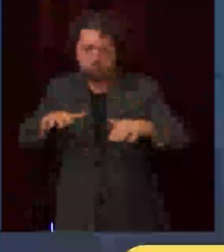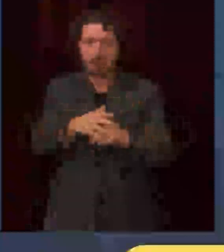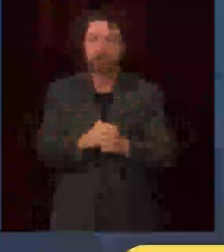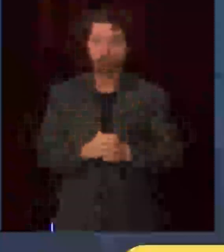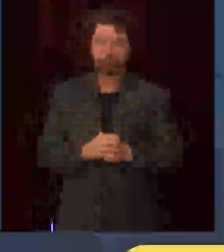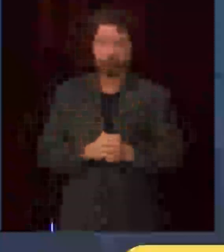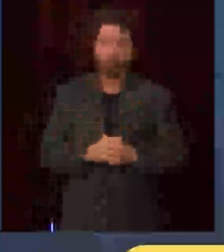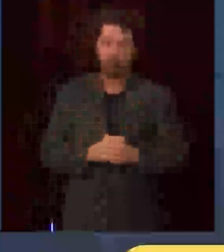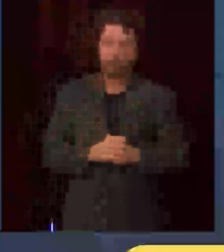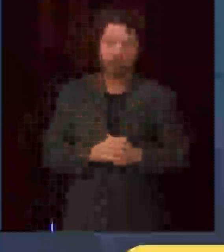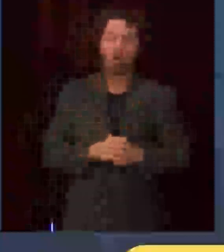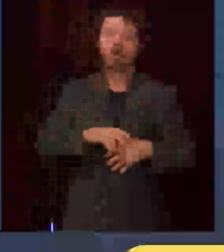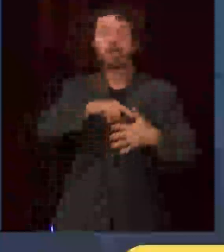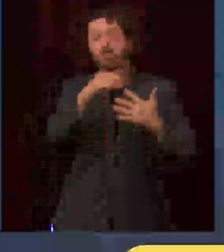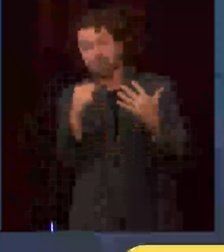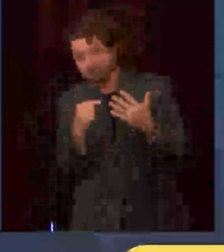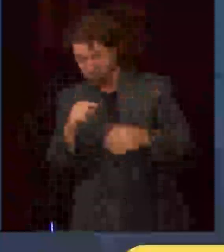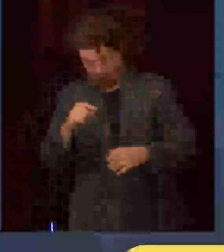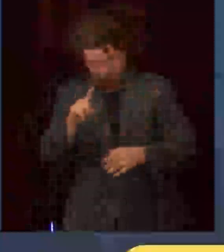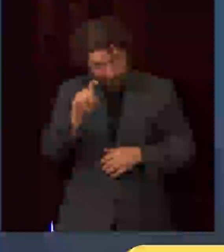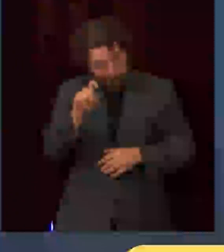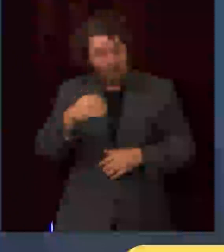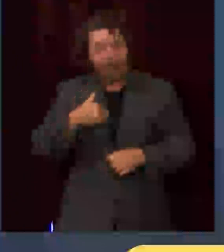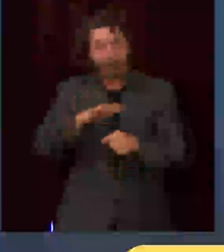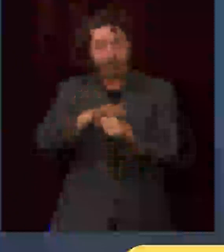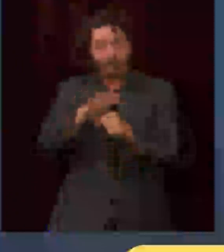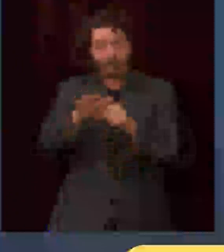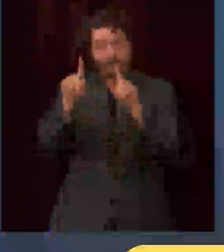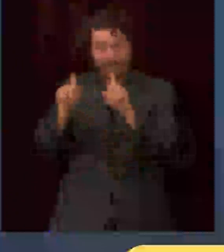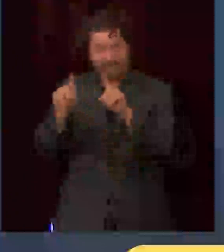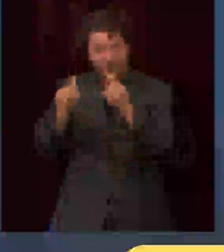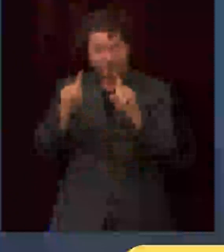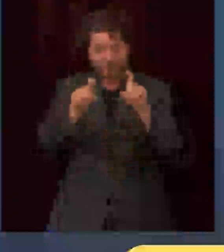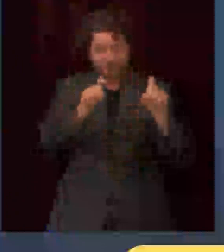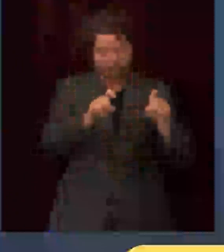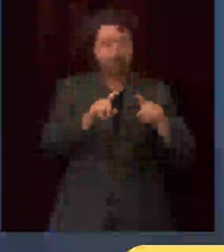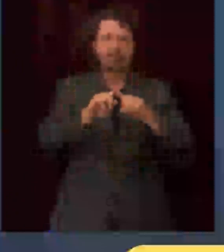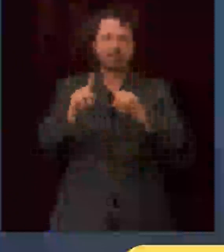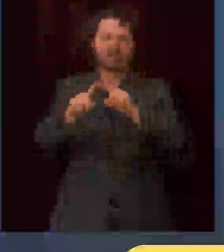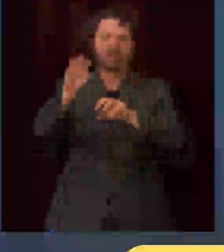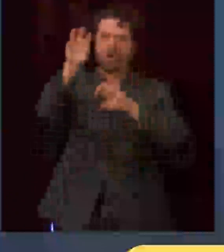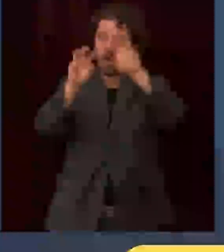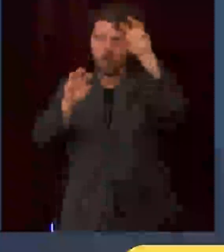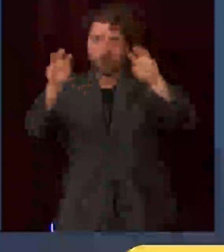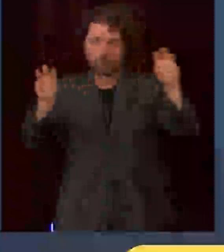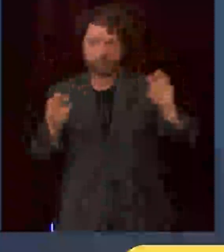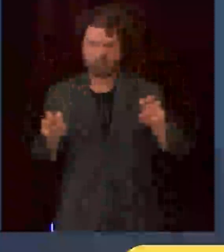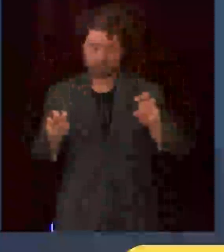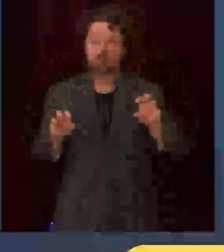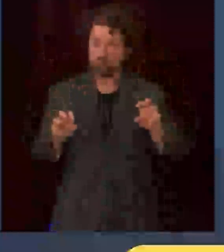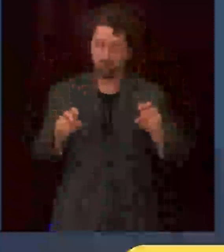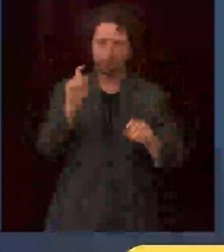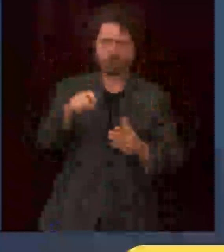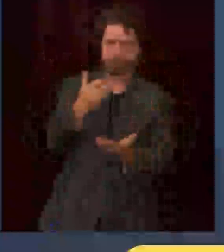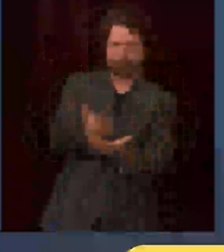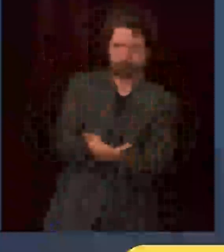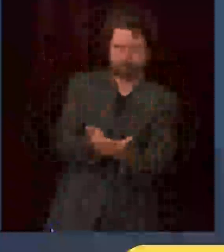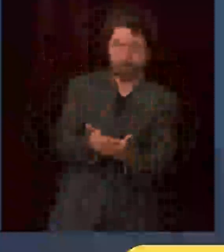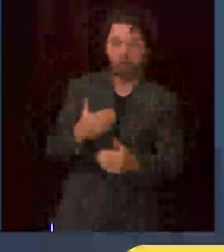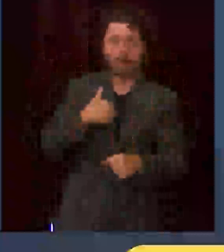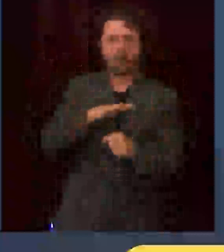adequate testing capacity, and the target will be having 50 times as many people per day can be tested as